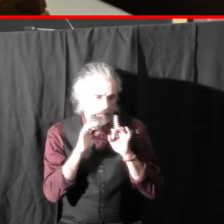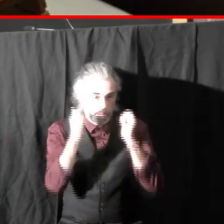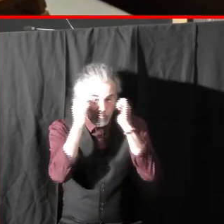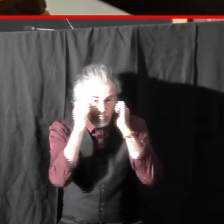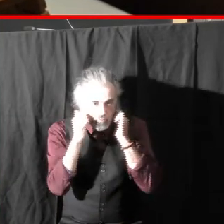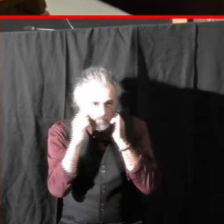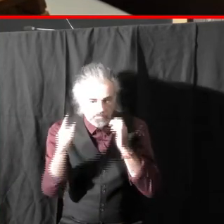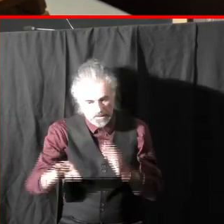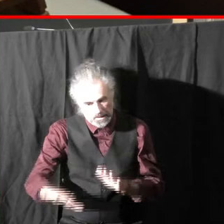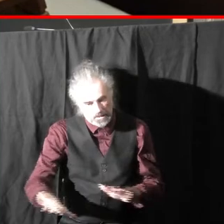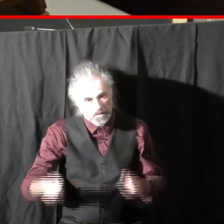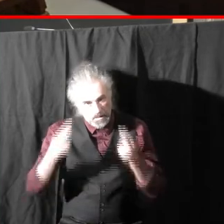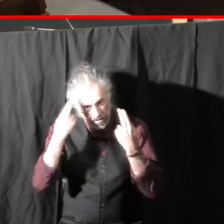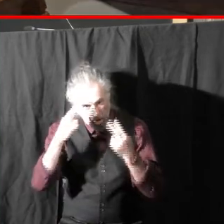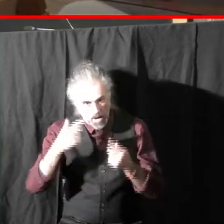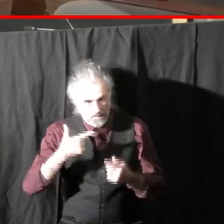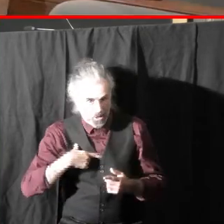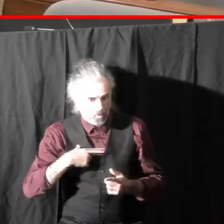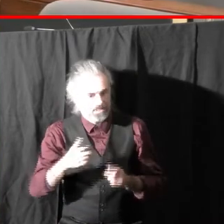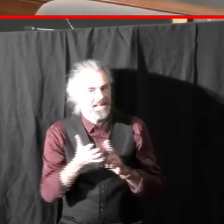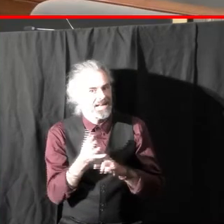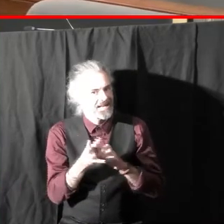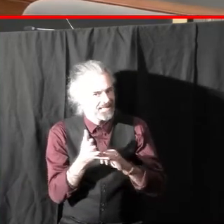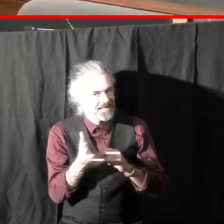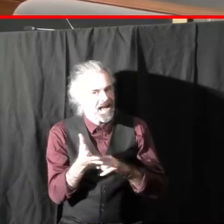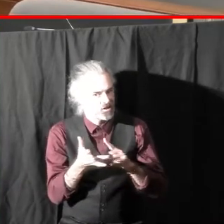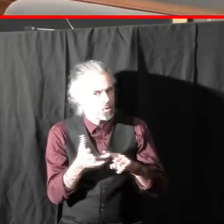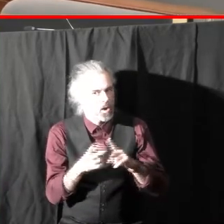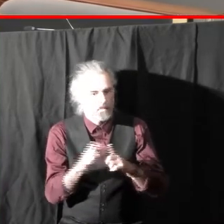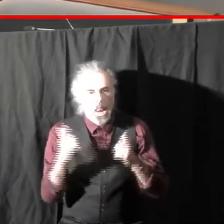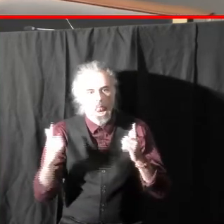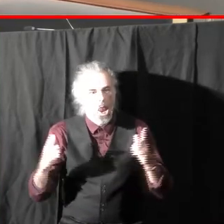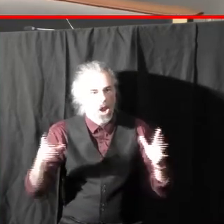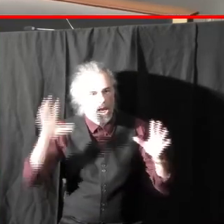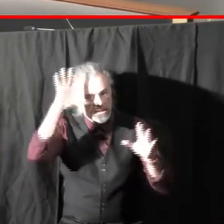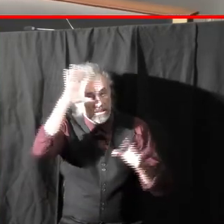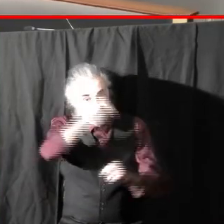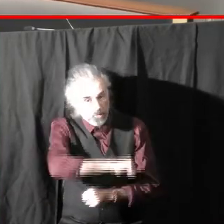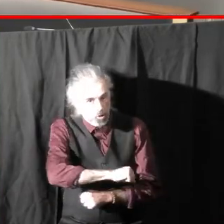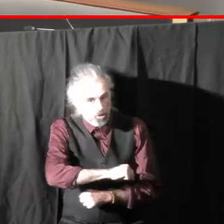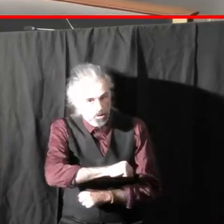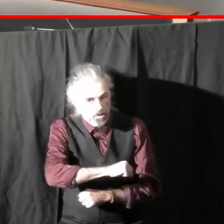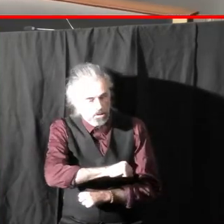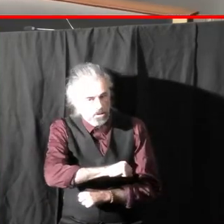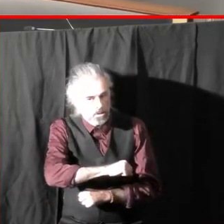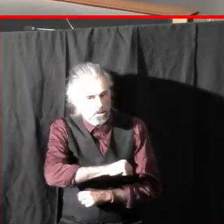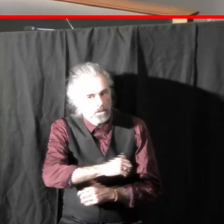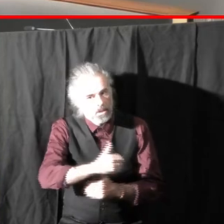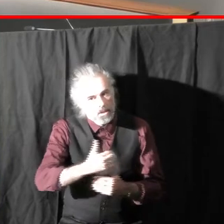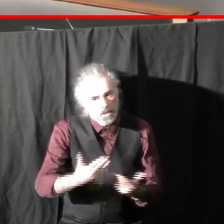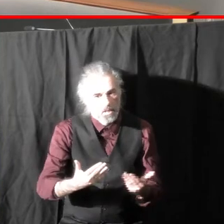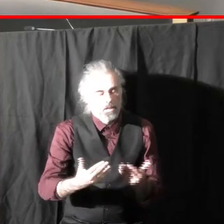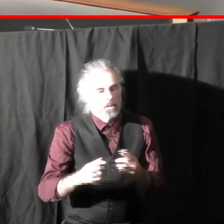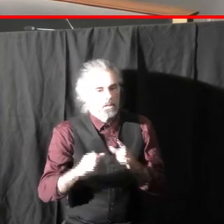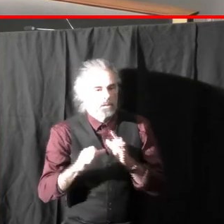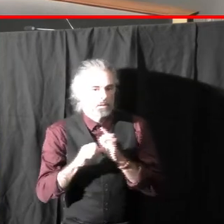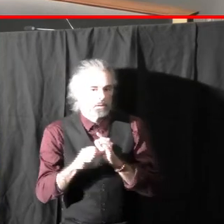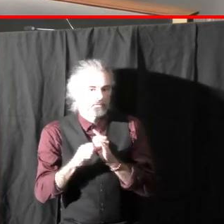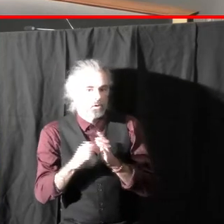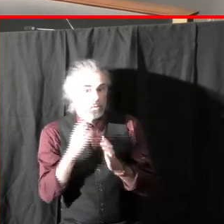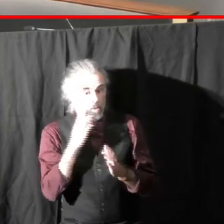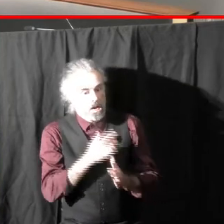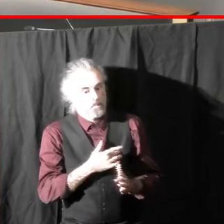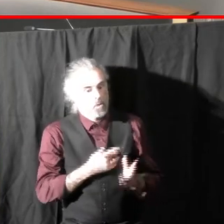died due to nastoids, but there was assumptions. And it's difficult once the emotion